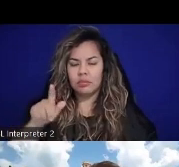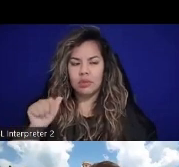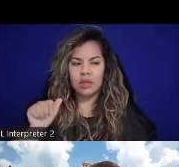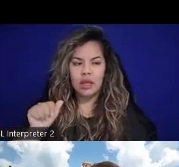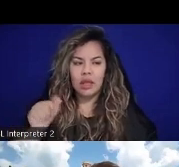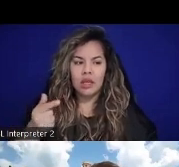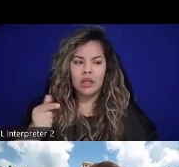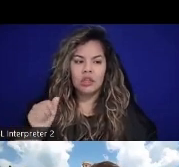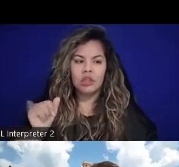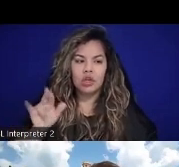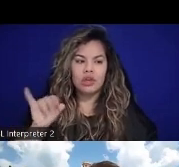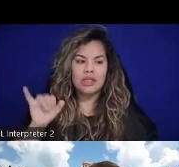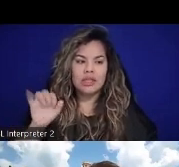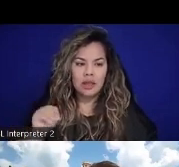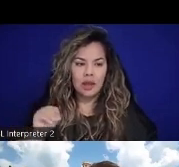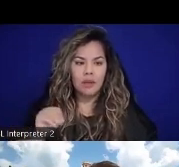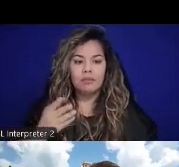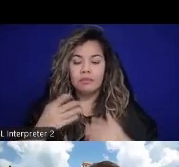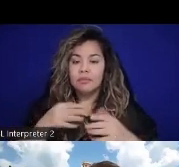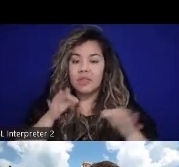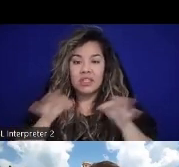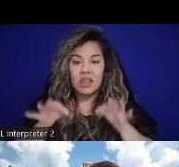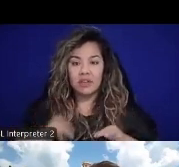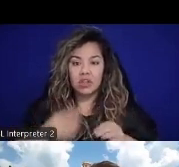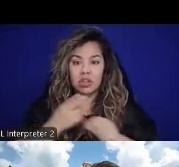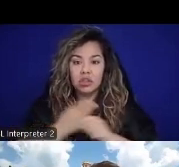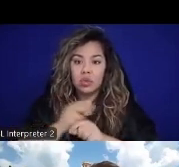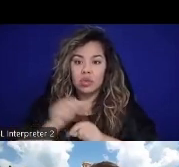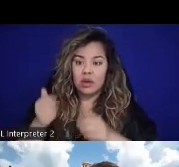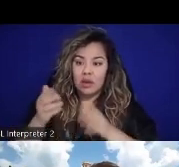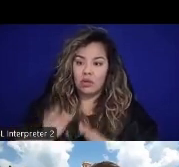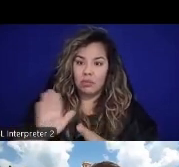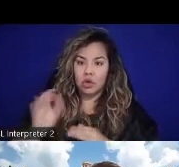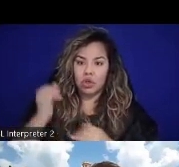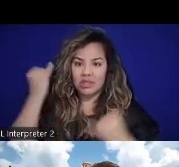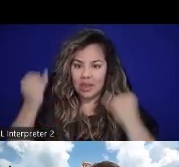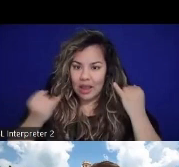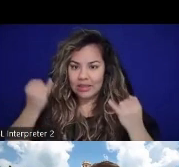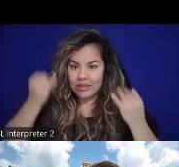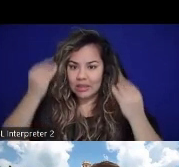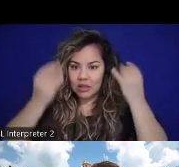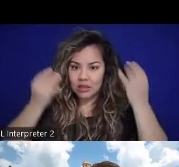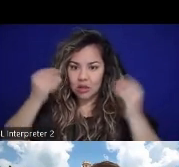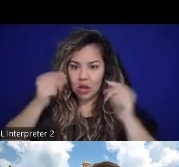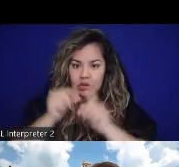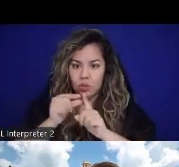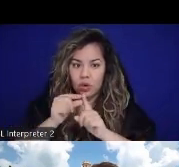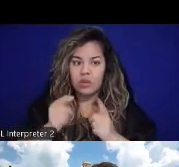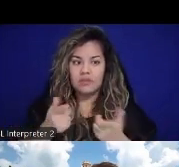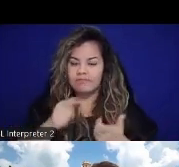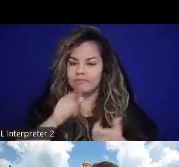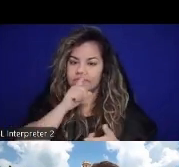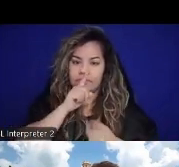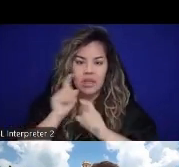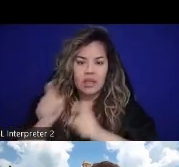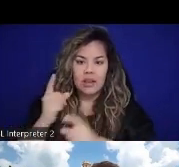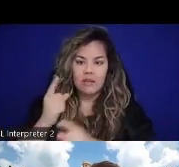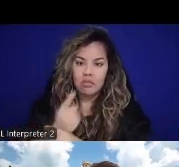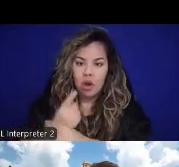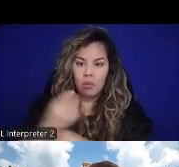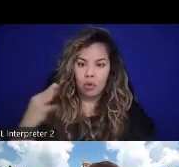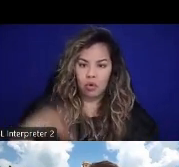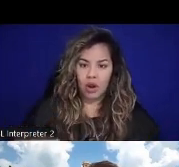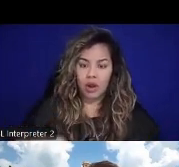using someone else's ideas or words without giving them proper credit. It could be intentional or unintentional.